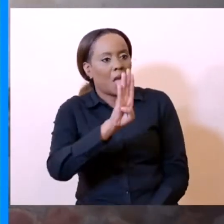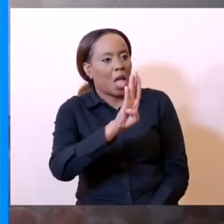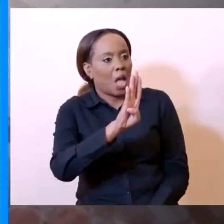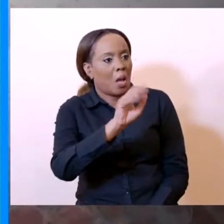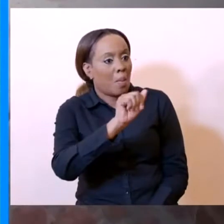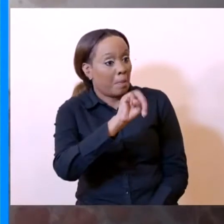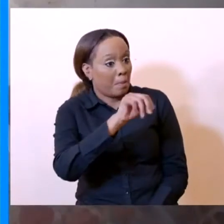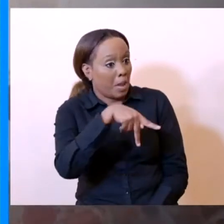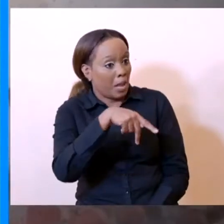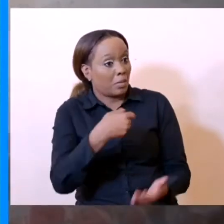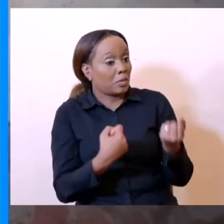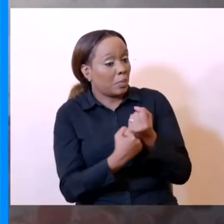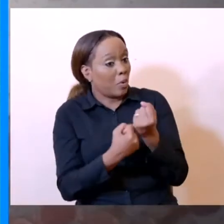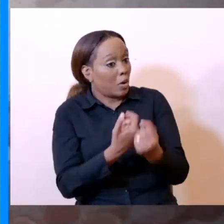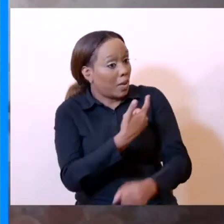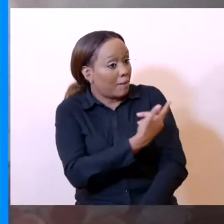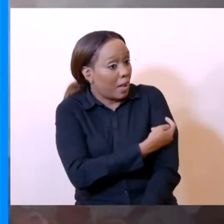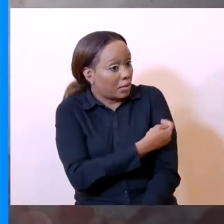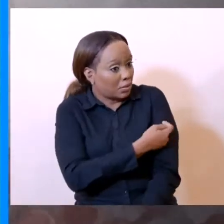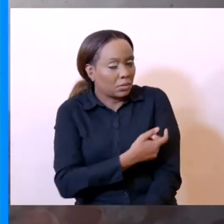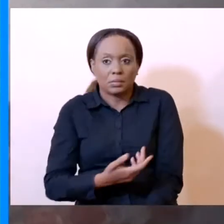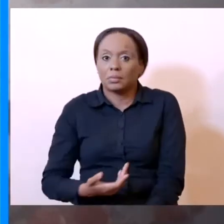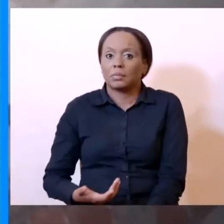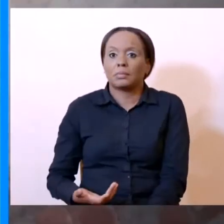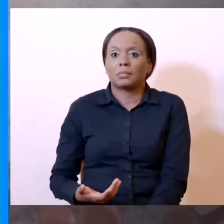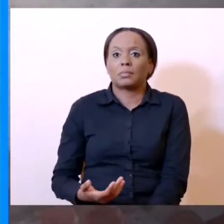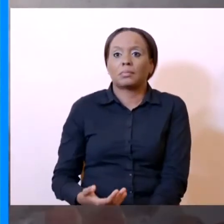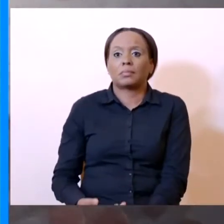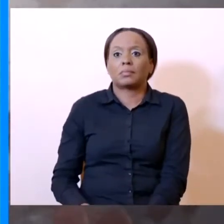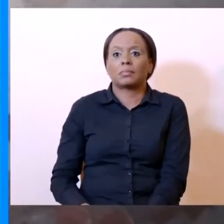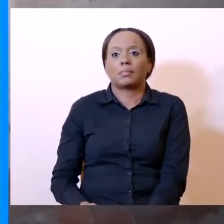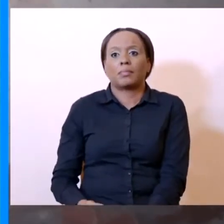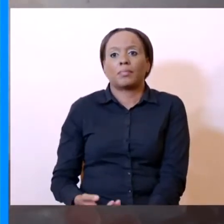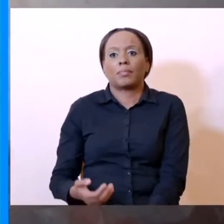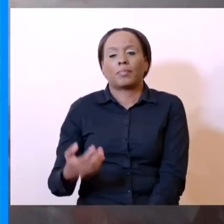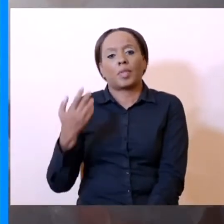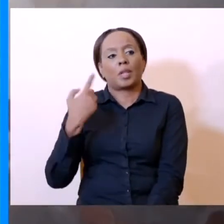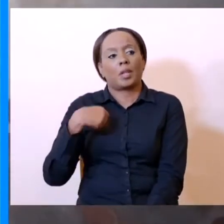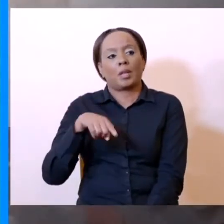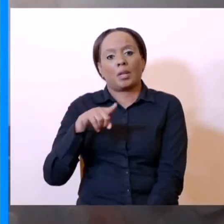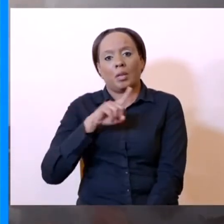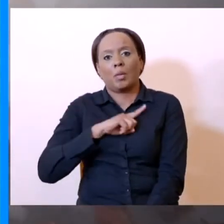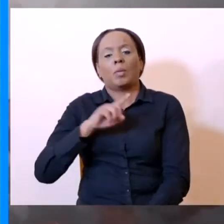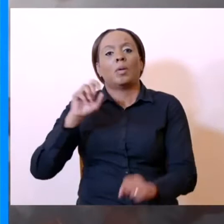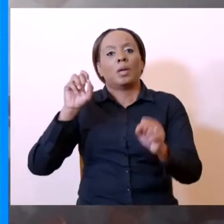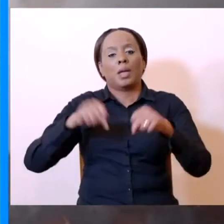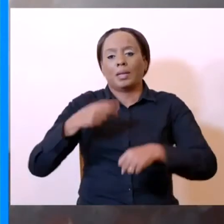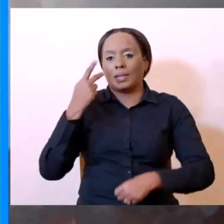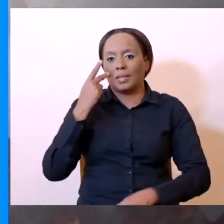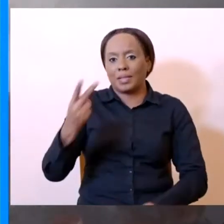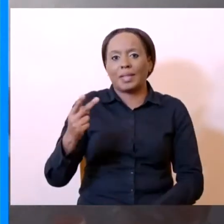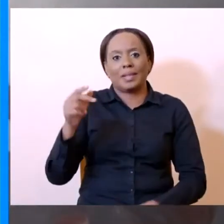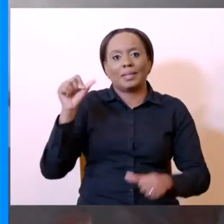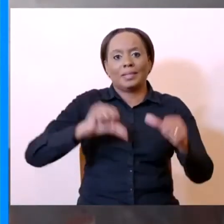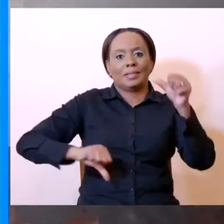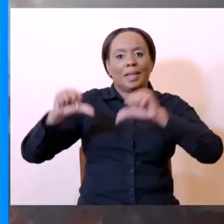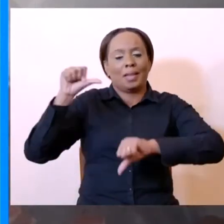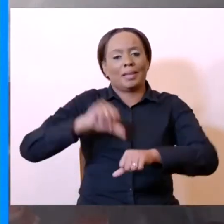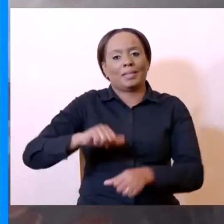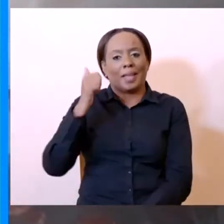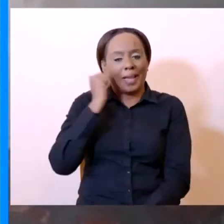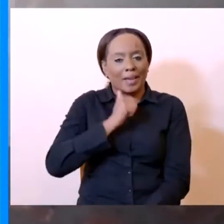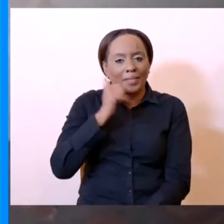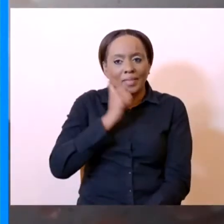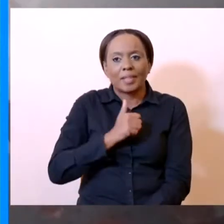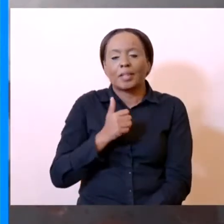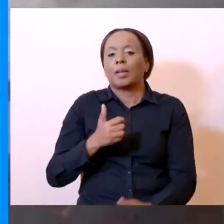force, a COVID-19 task force, and we have looked at the science every day, and we look at what is